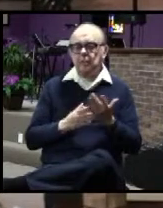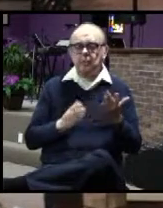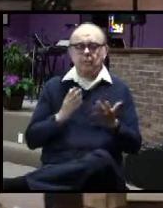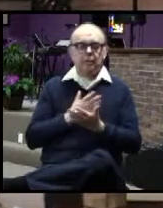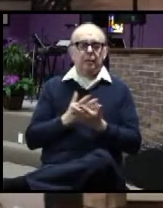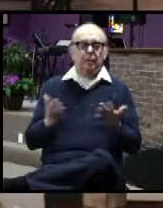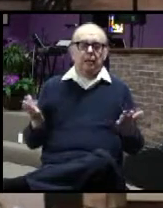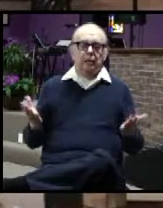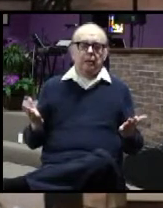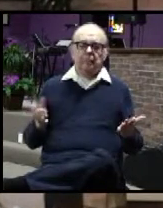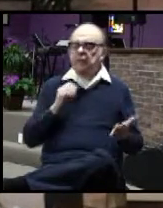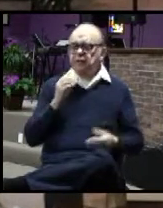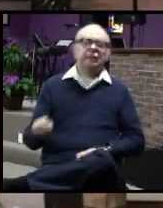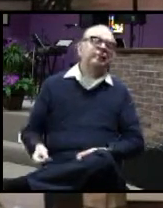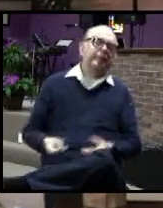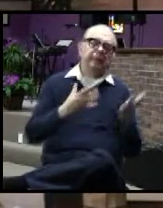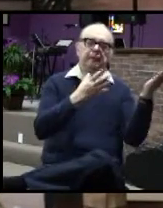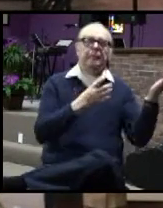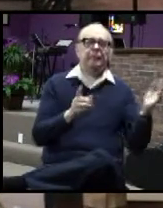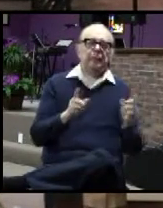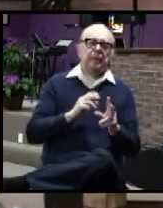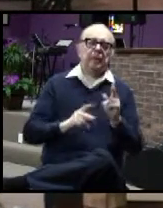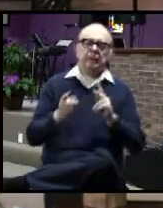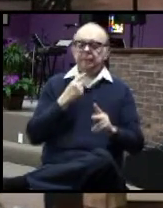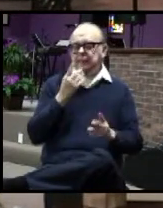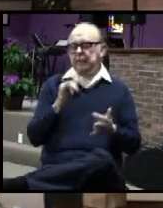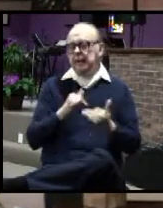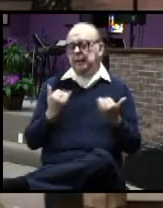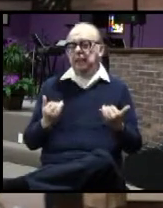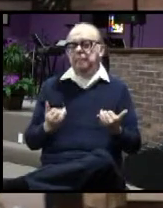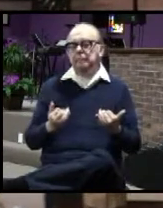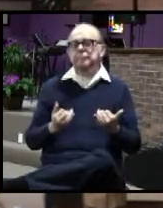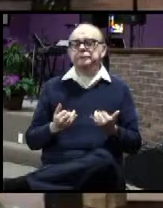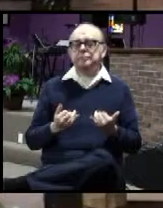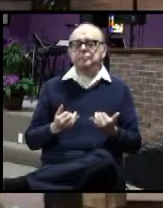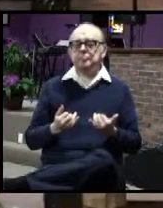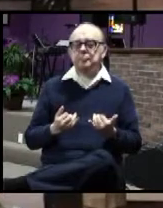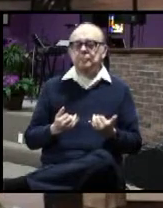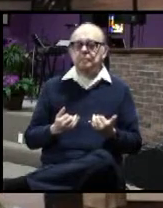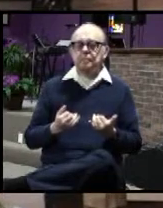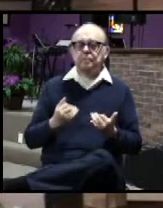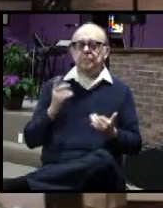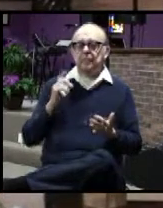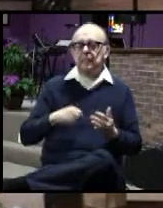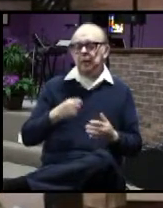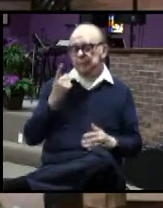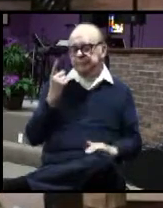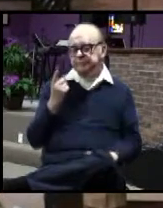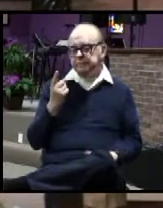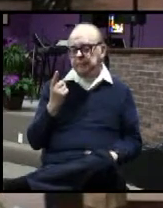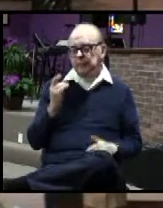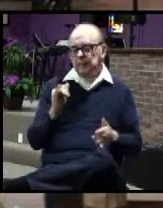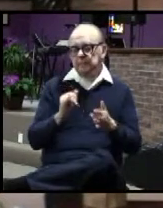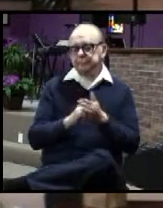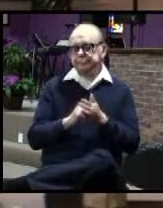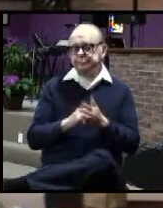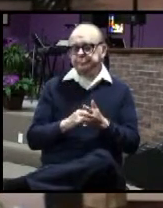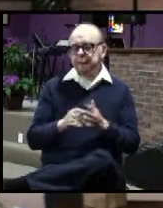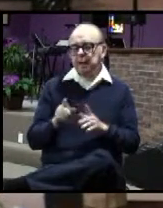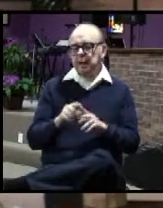just kind of throw away, as people would say. So what we need to understand is, as